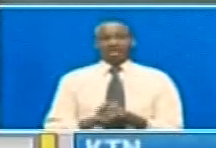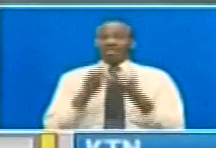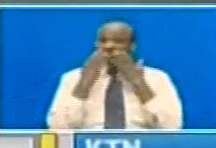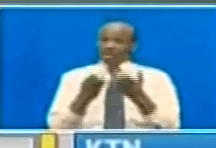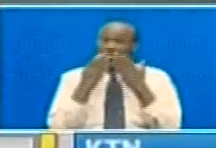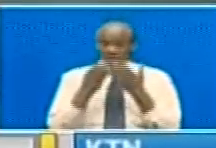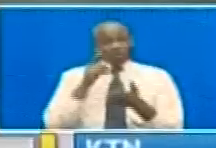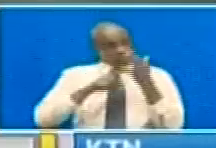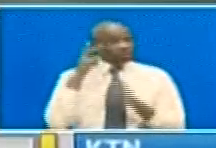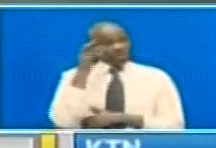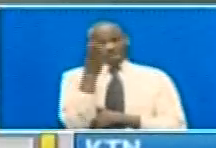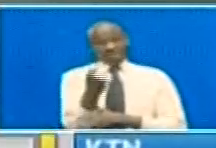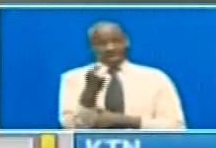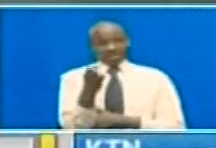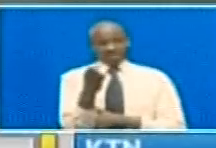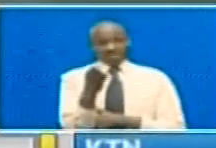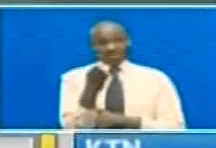and Linda. What you're hearing there is